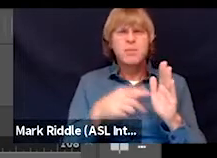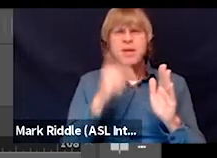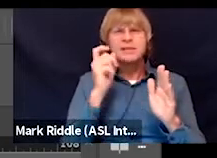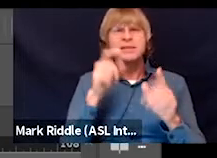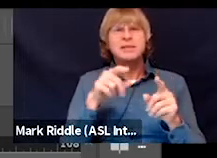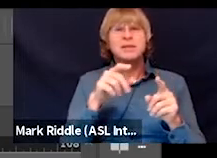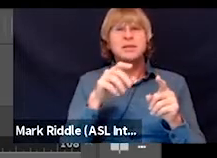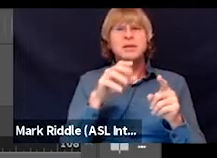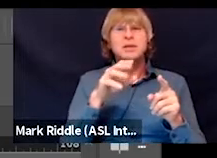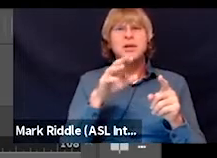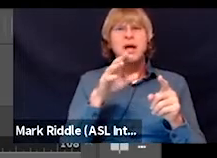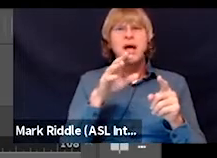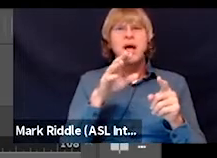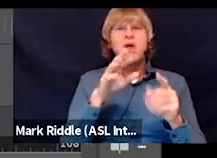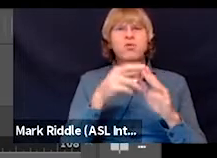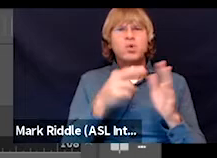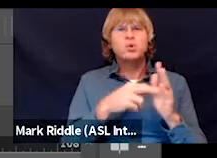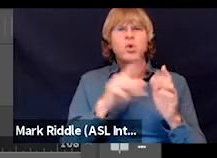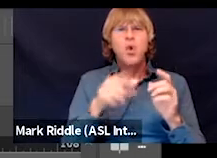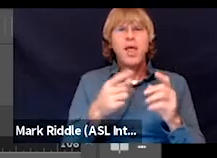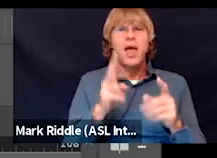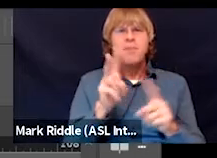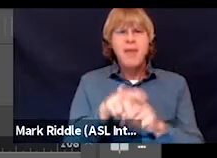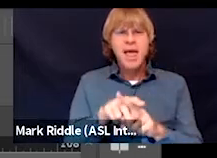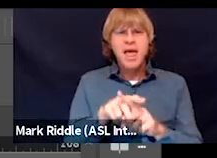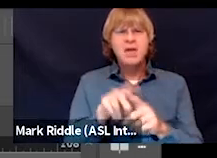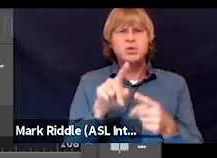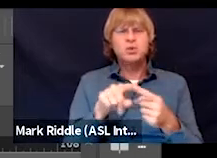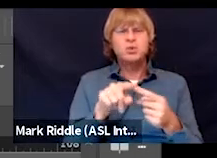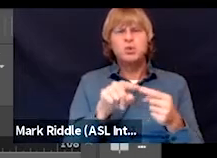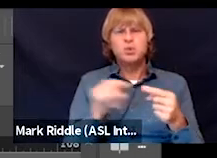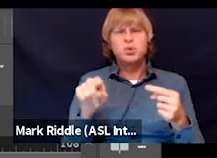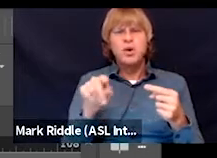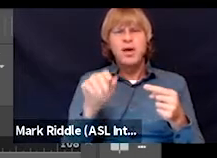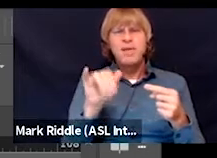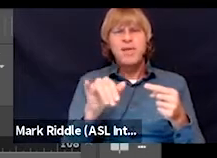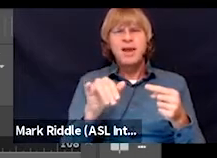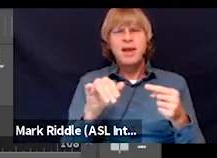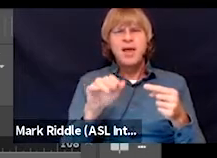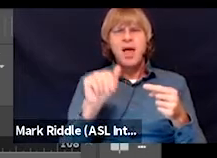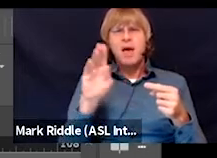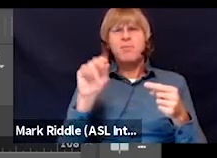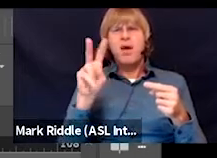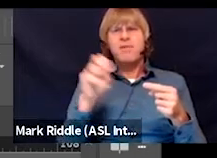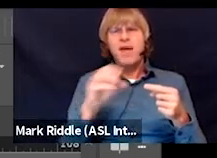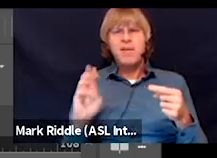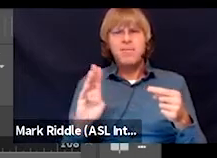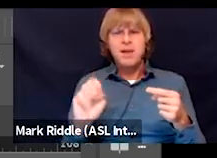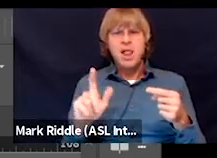rules only apply to the above and below. So,